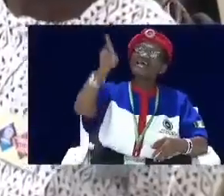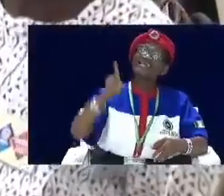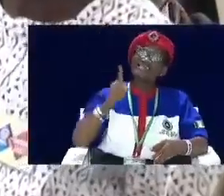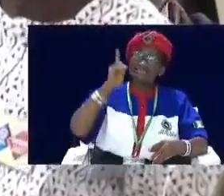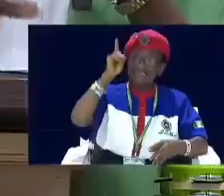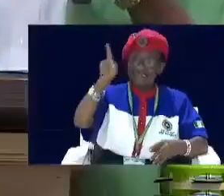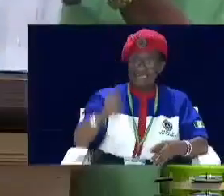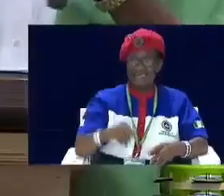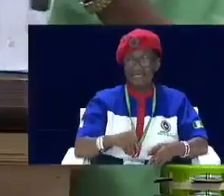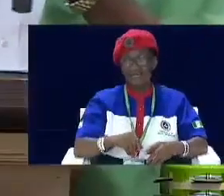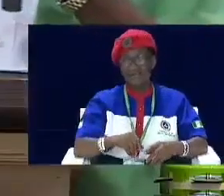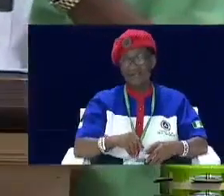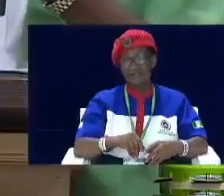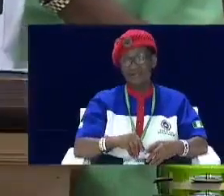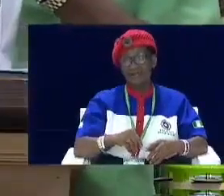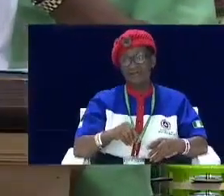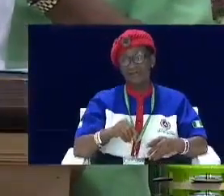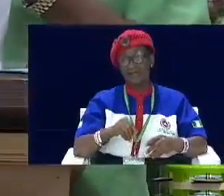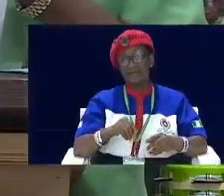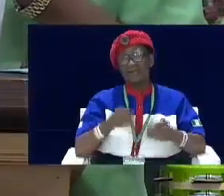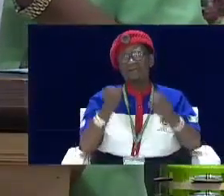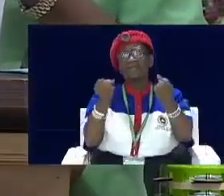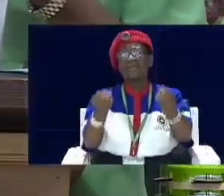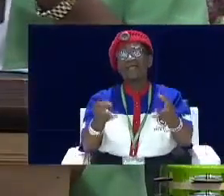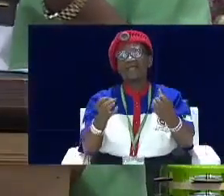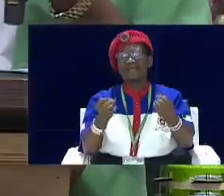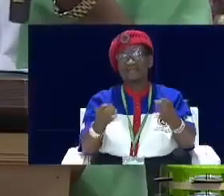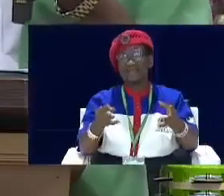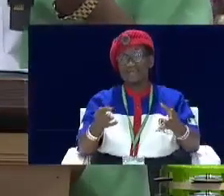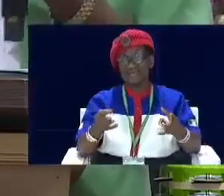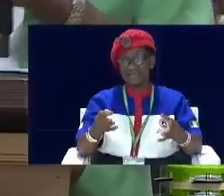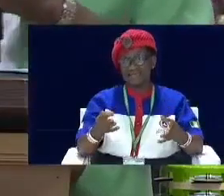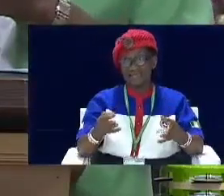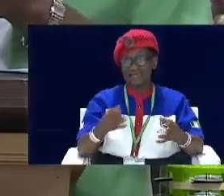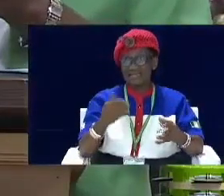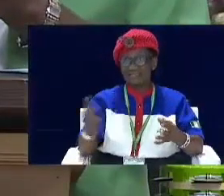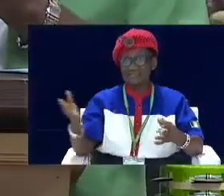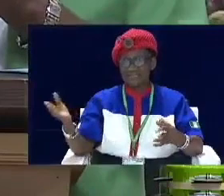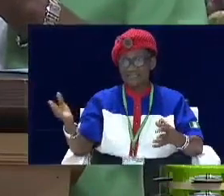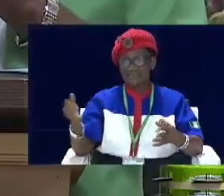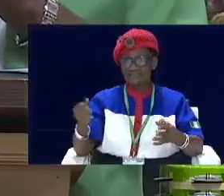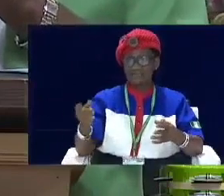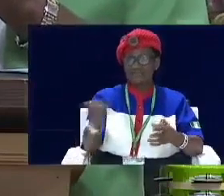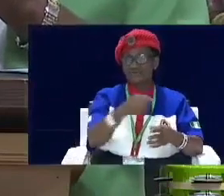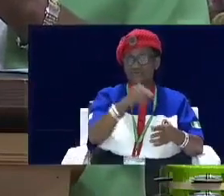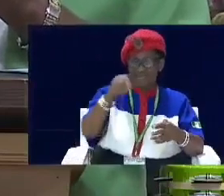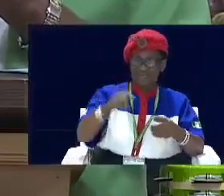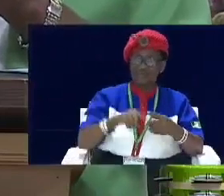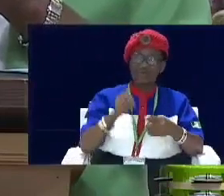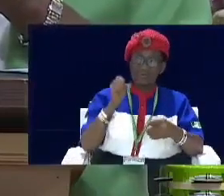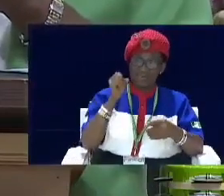Maybe for you to understand this. Oh yeah, can you tell me about your God?